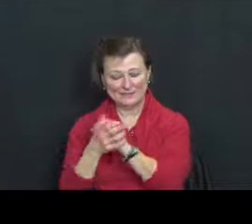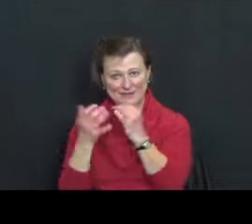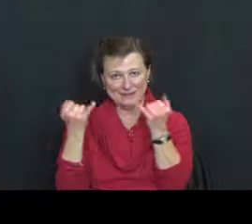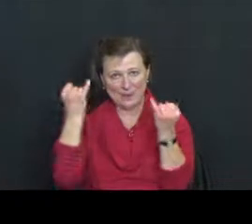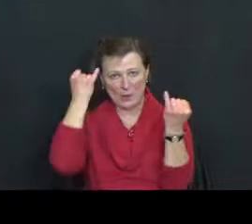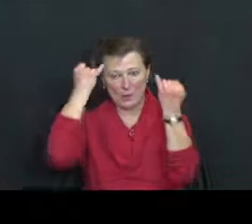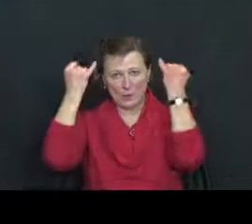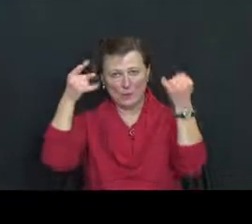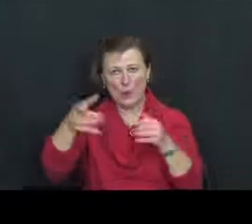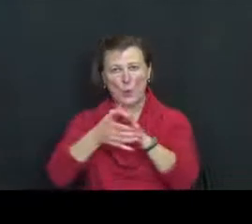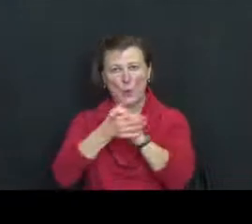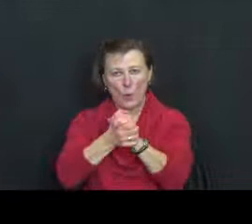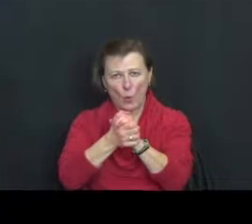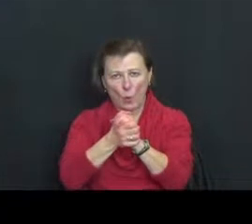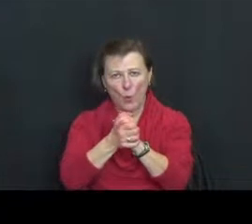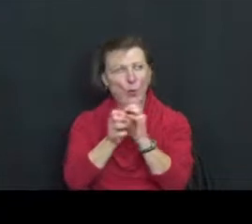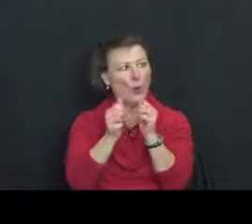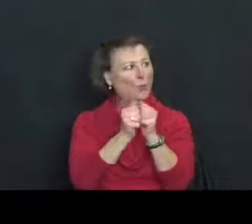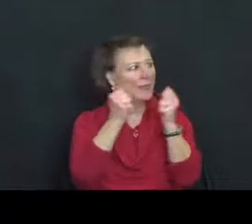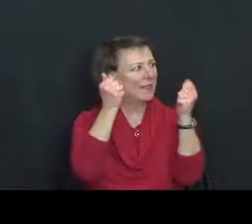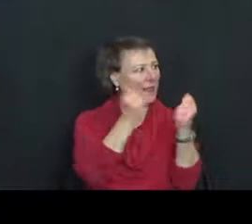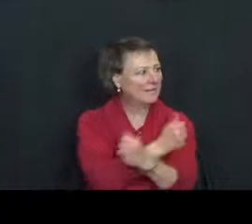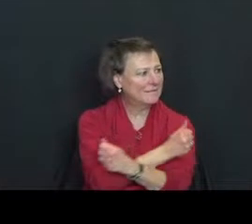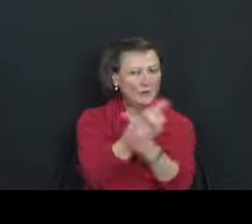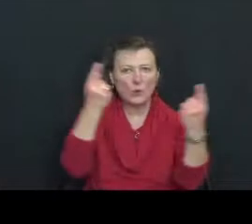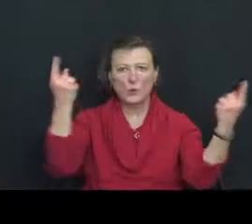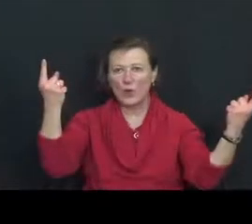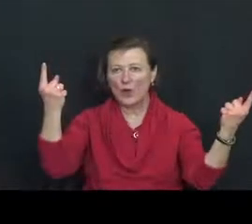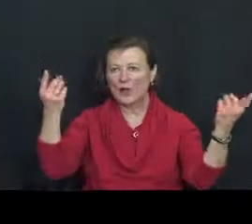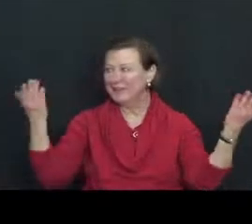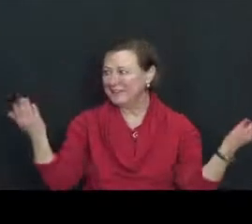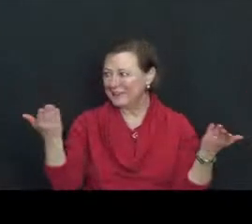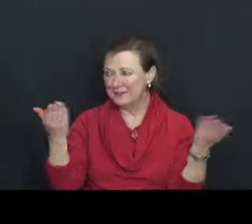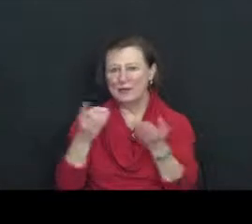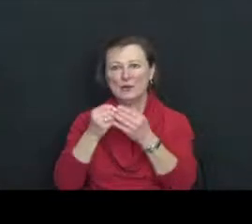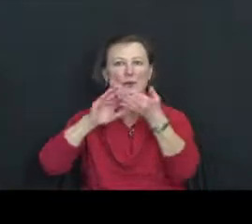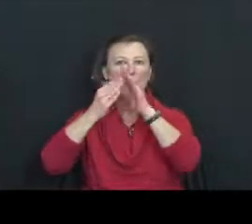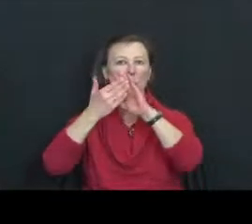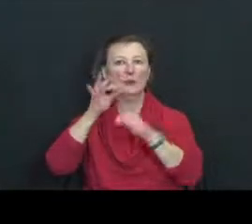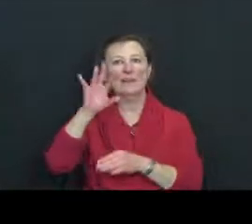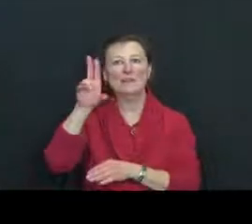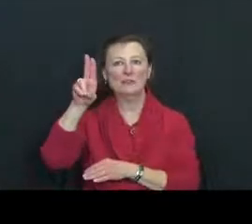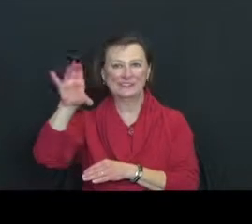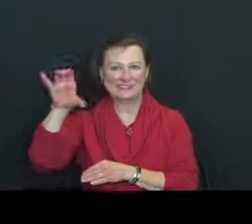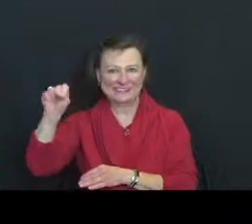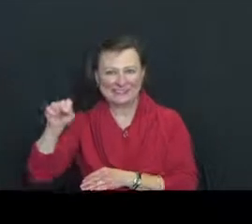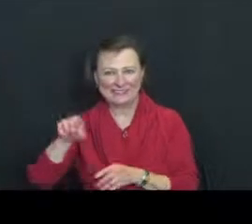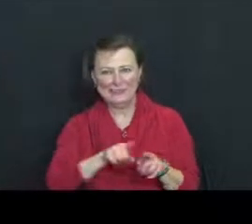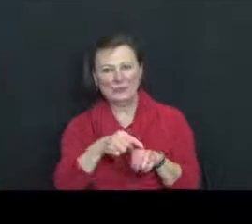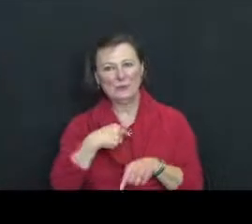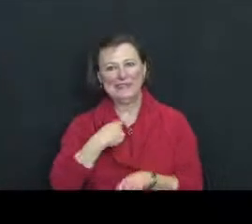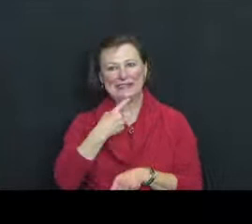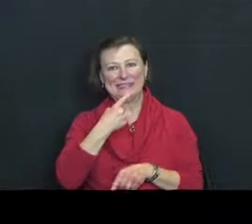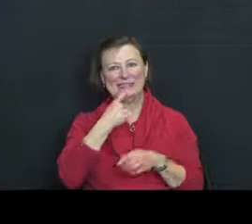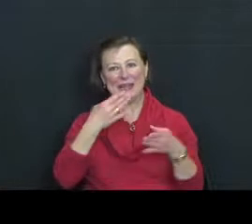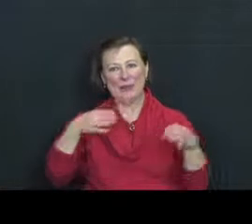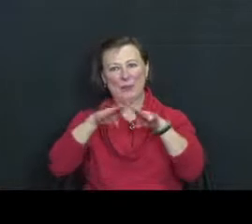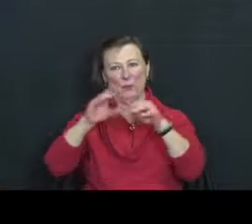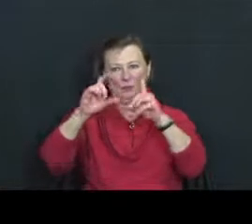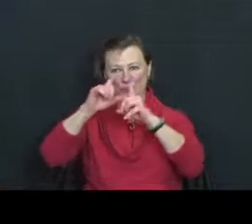you are holding hands with everyone here in the community of UUCS as we say our closing